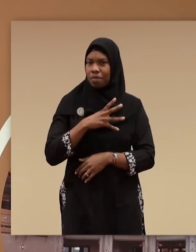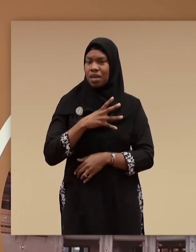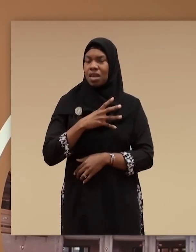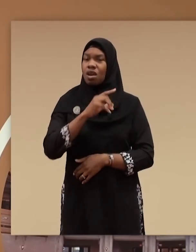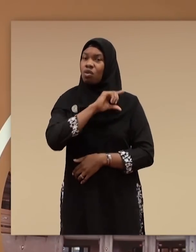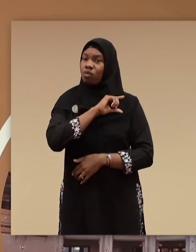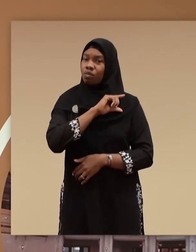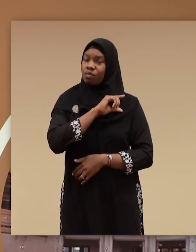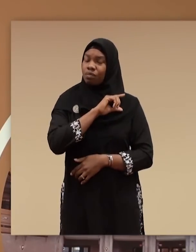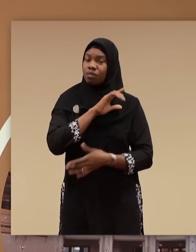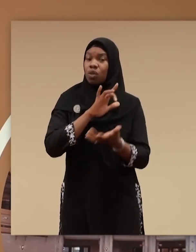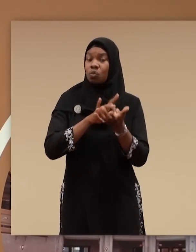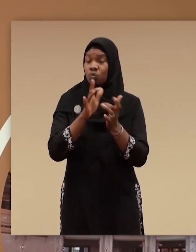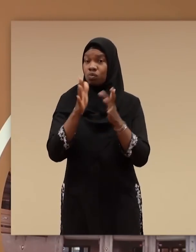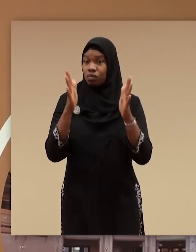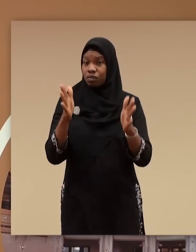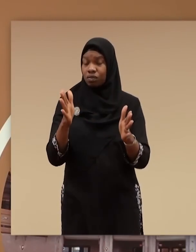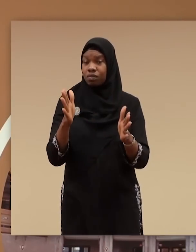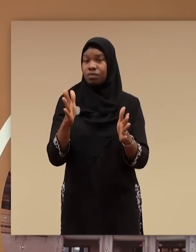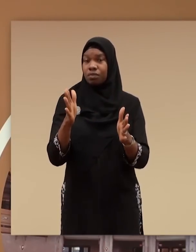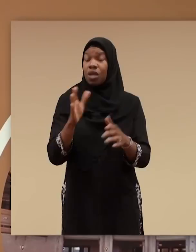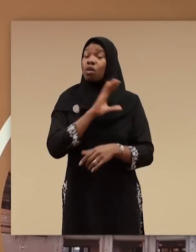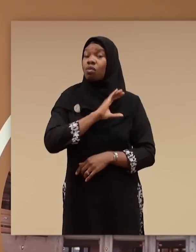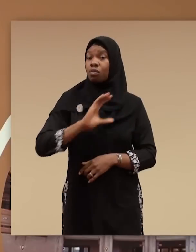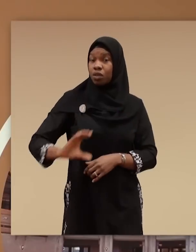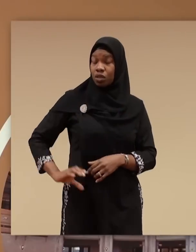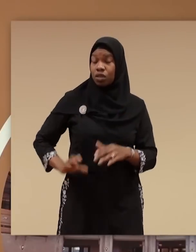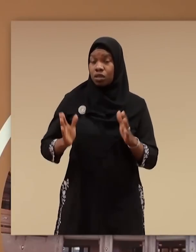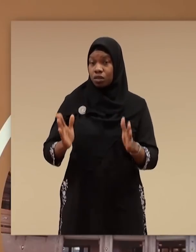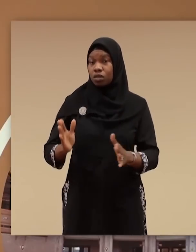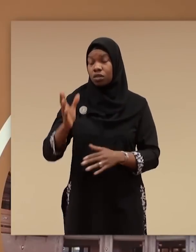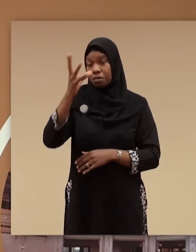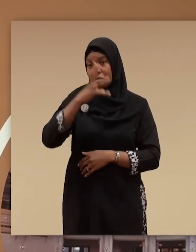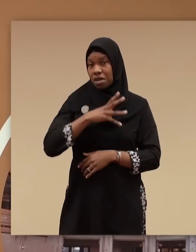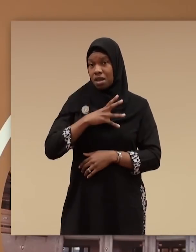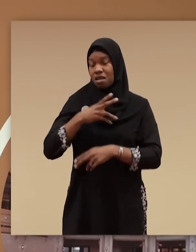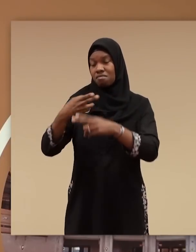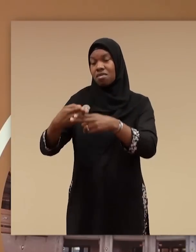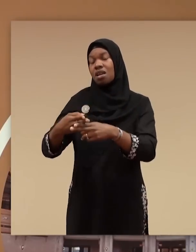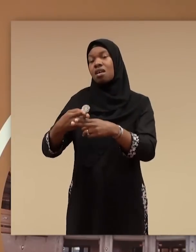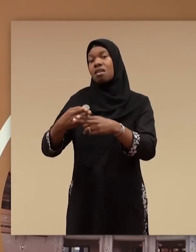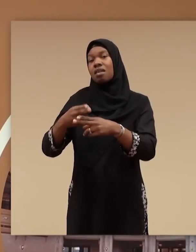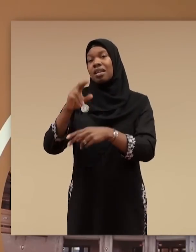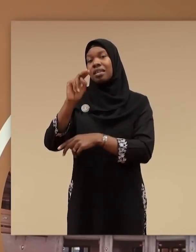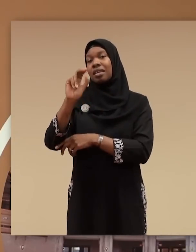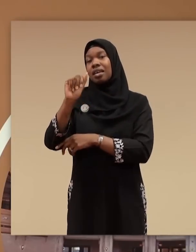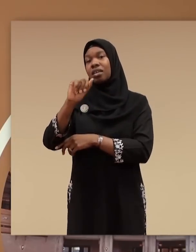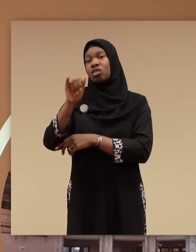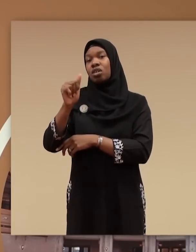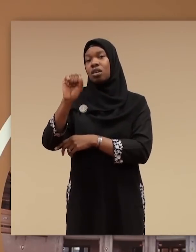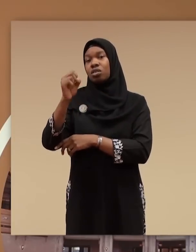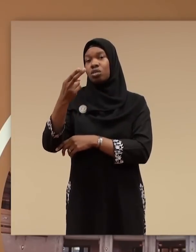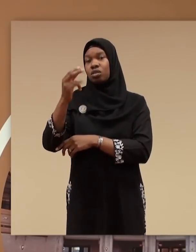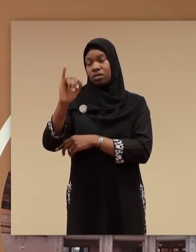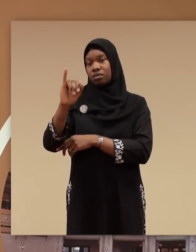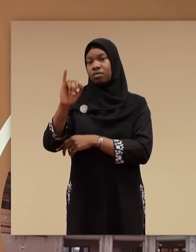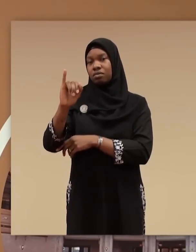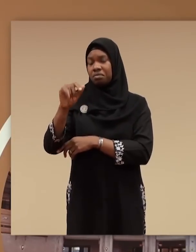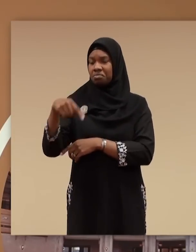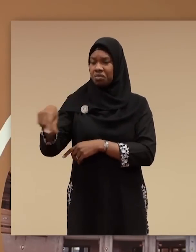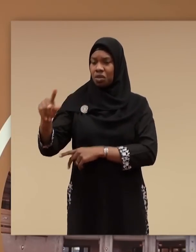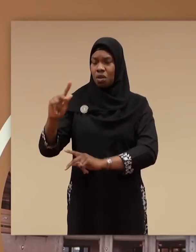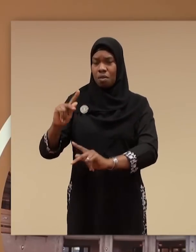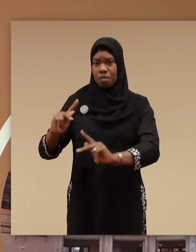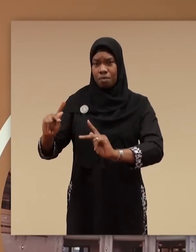Christian king or Negus and Najashi. They lived there over 10 years till